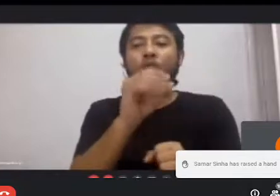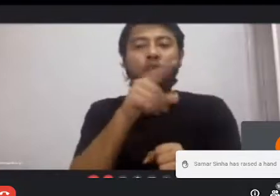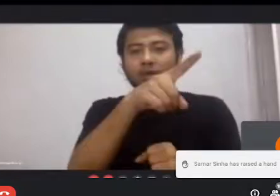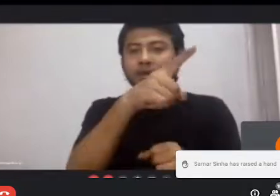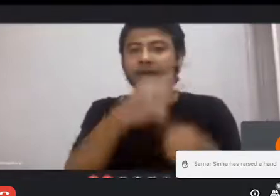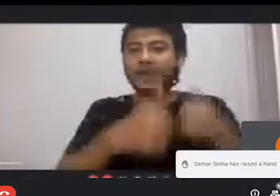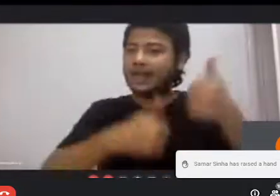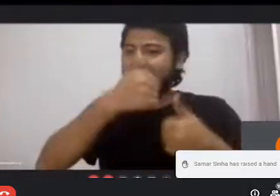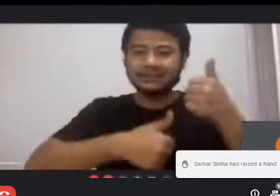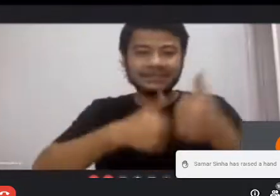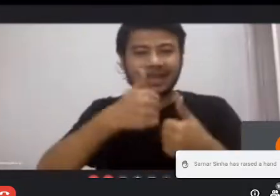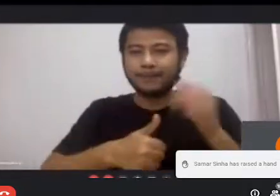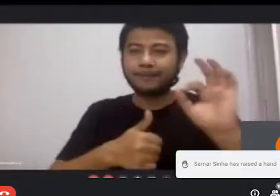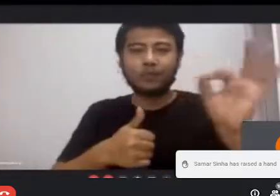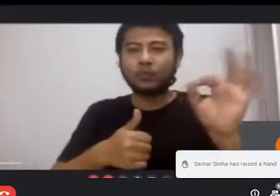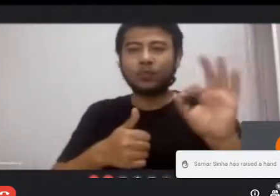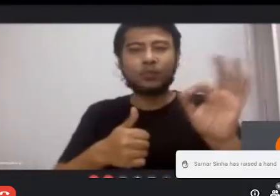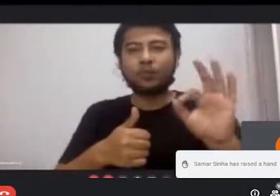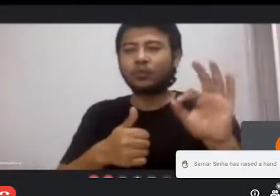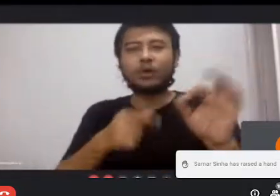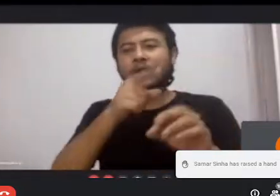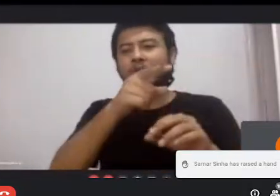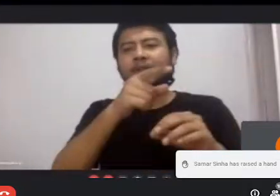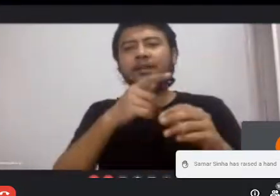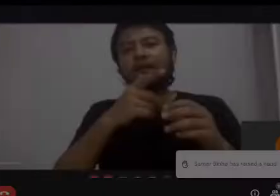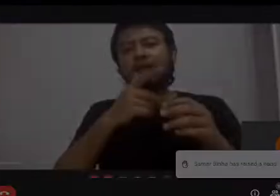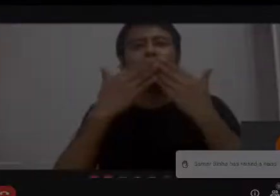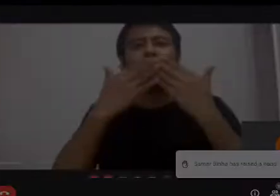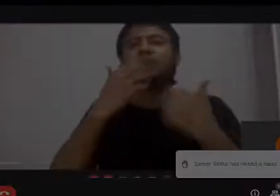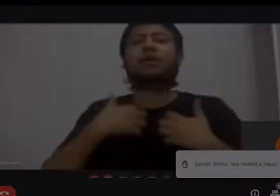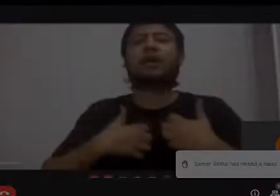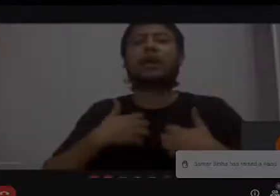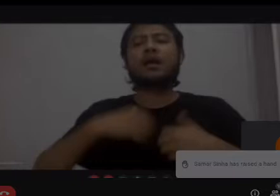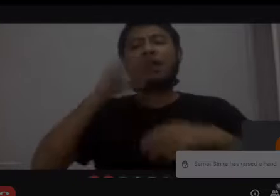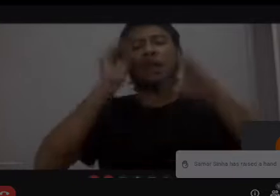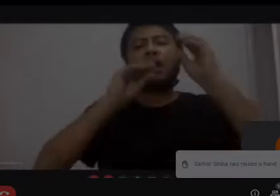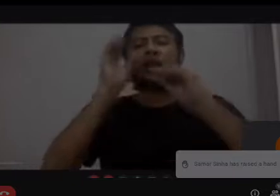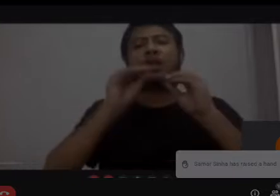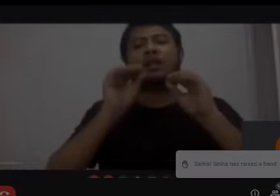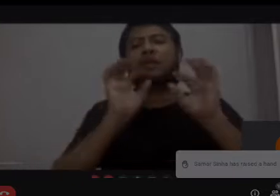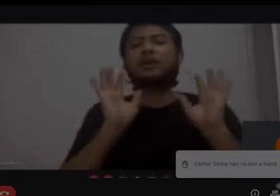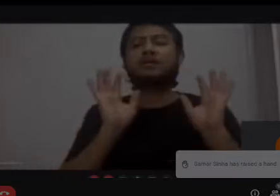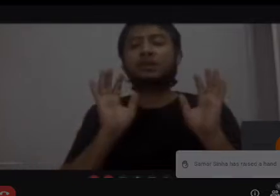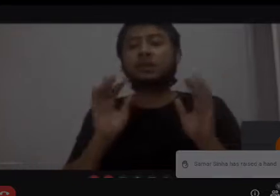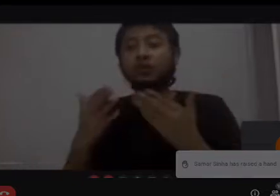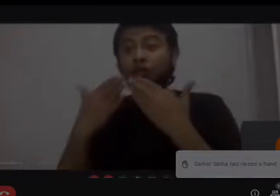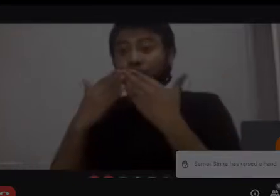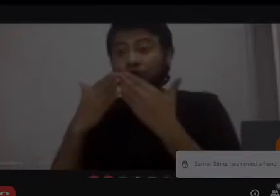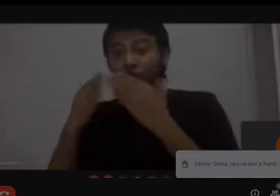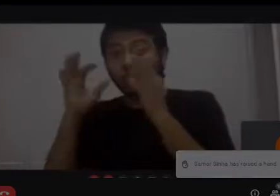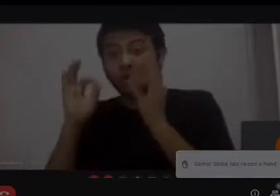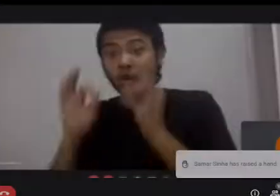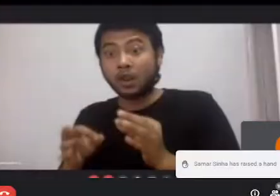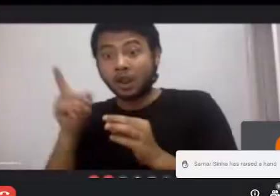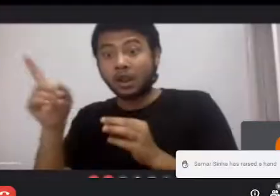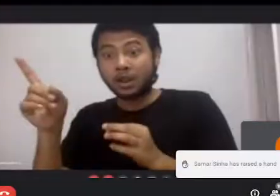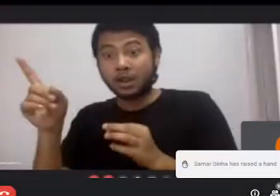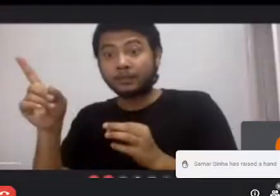learning. So when people were in a school context, then they would try